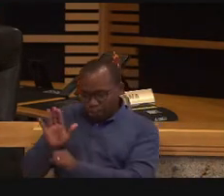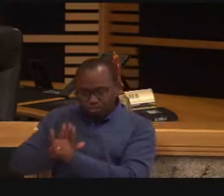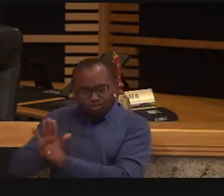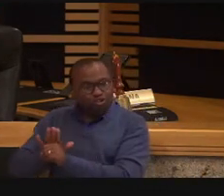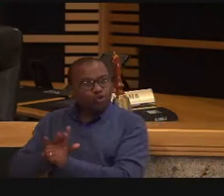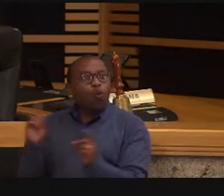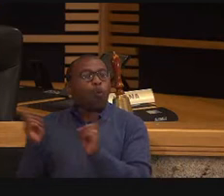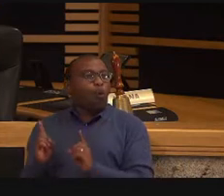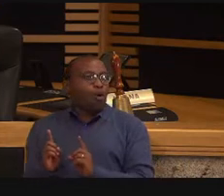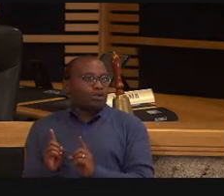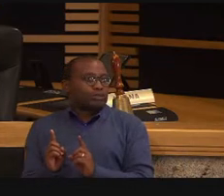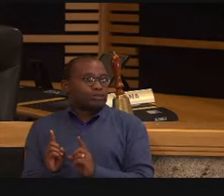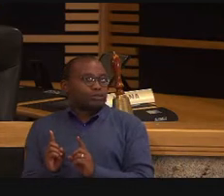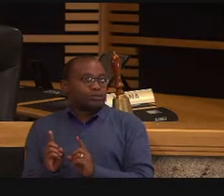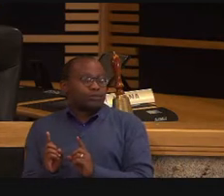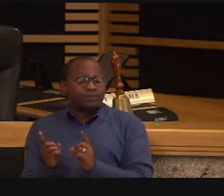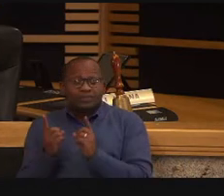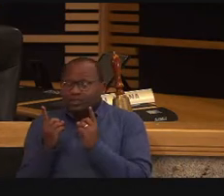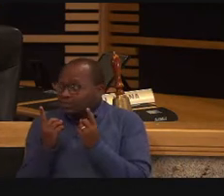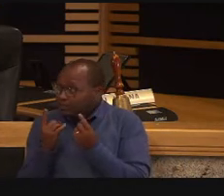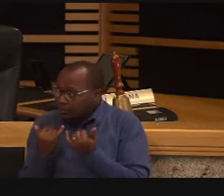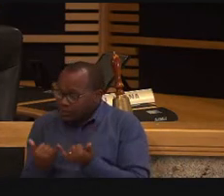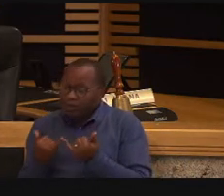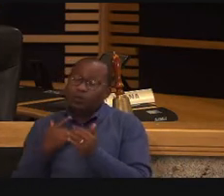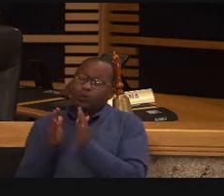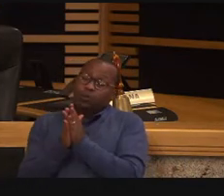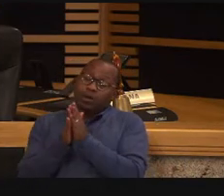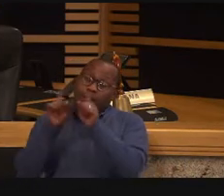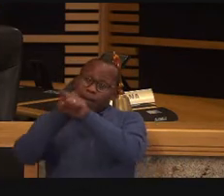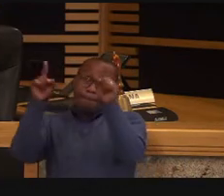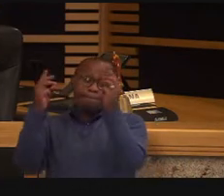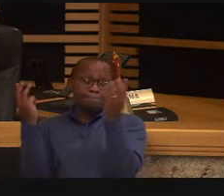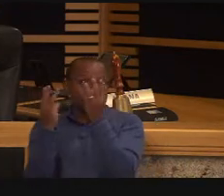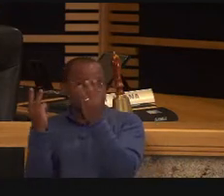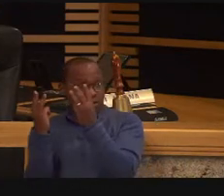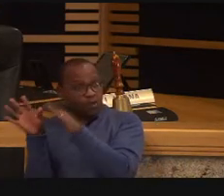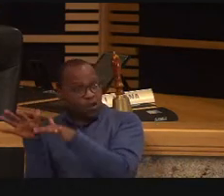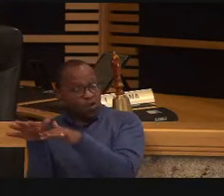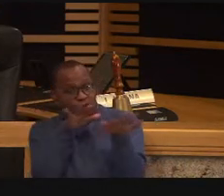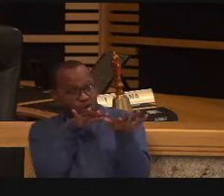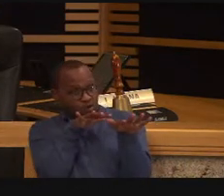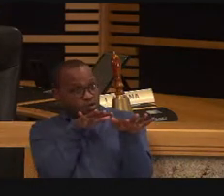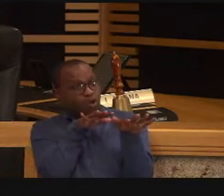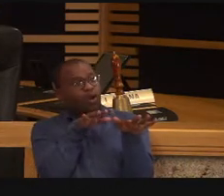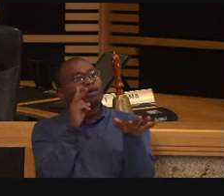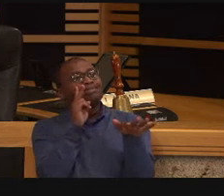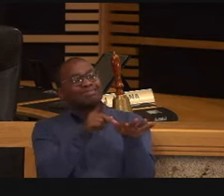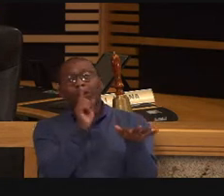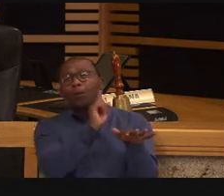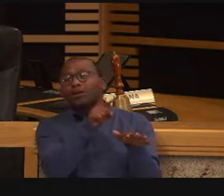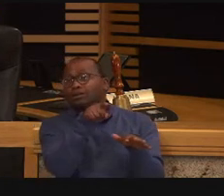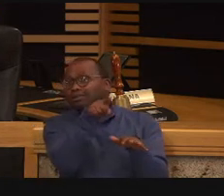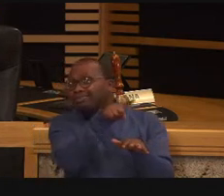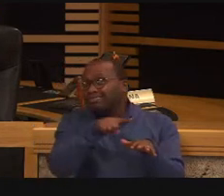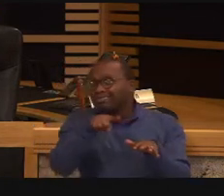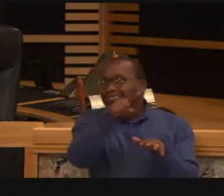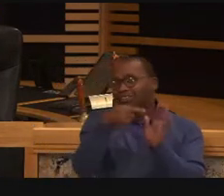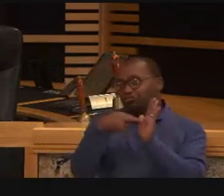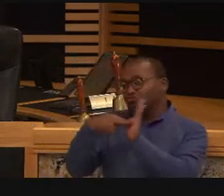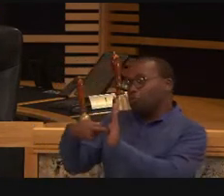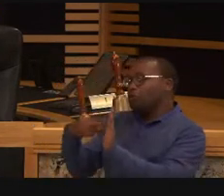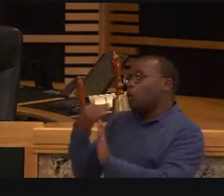babo siyababongoza abahlali bakuthi. Kuthi bababone kakuhle abantu ukuba abamelanga bona, bamele